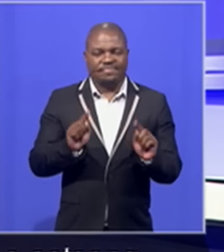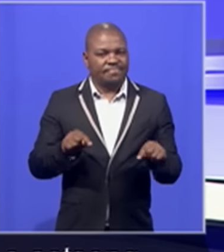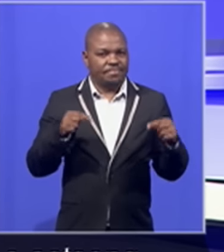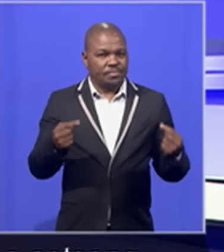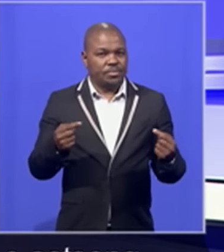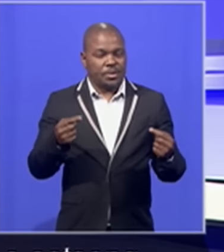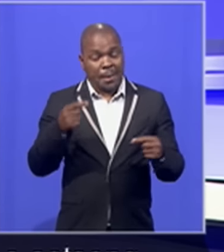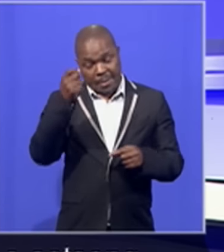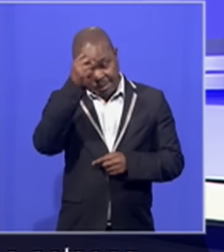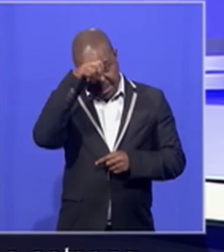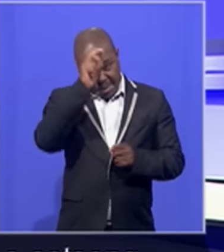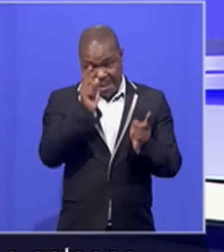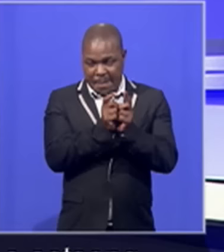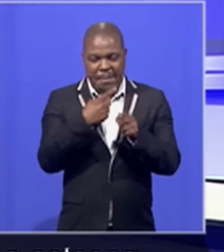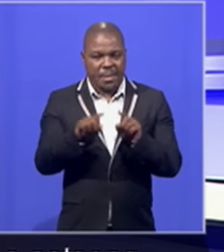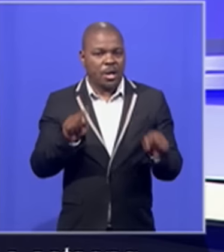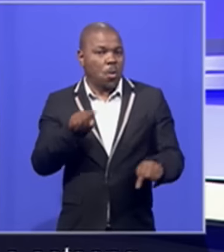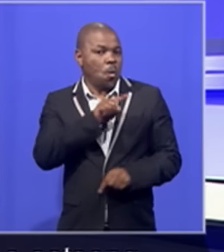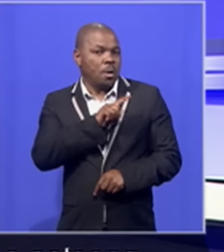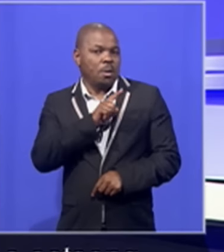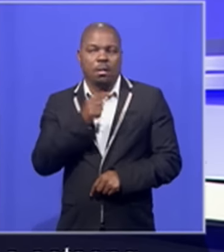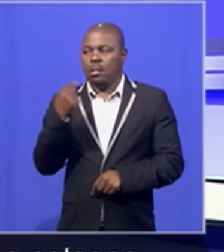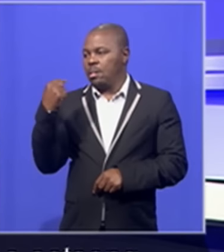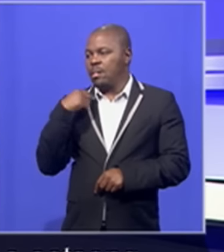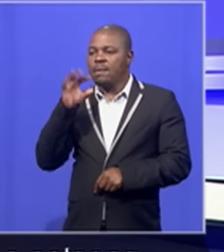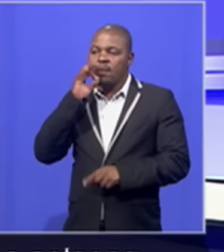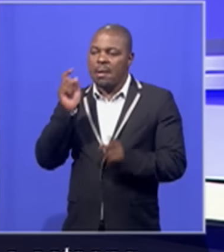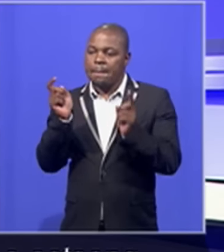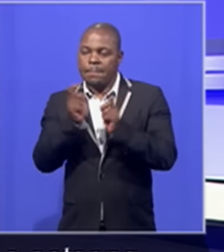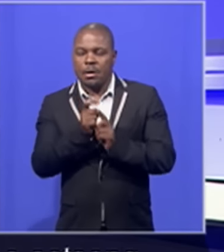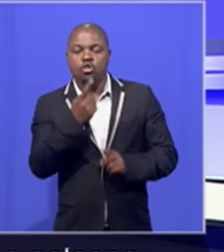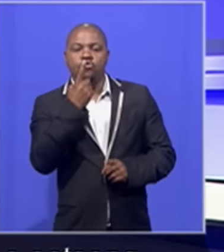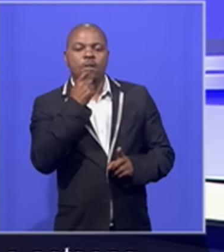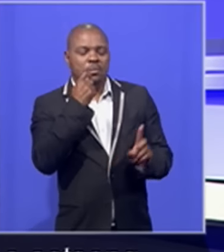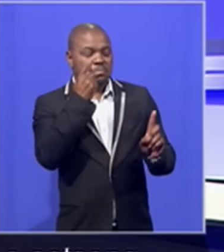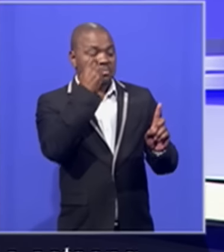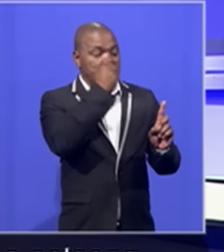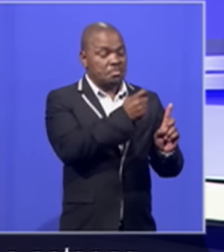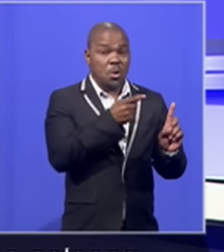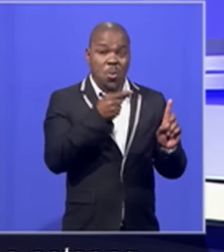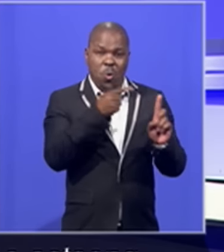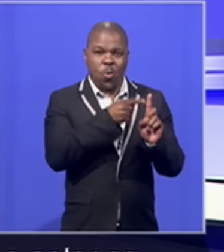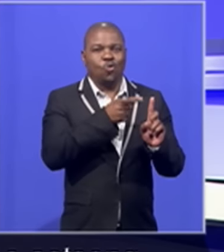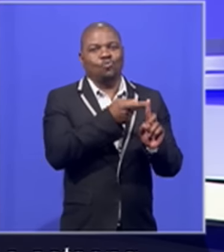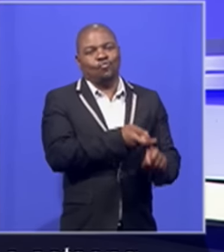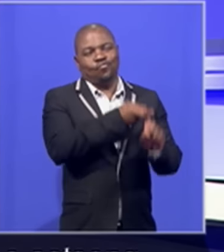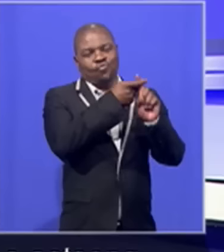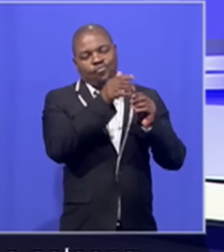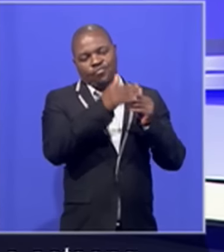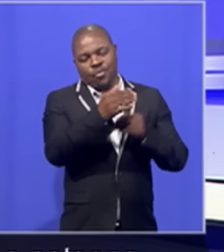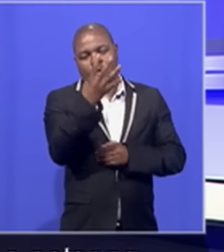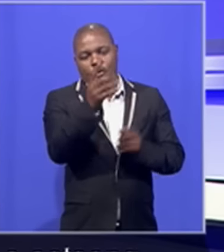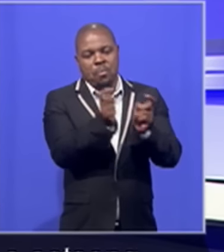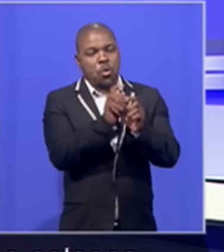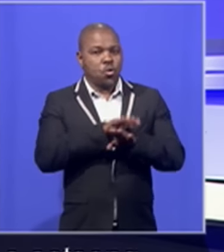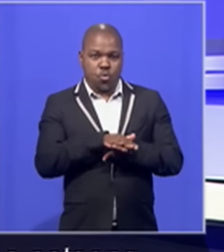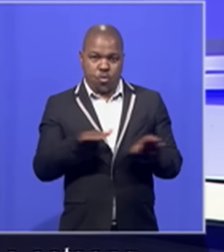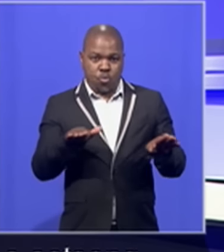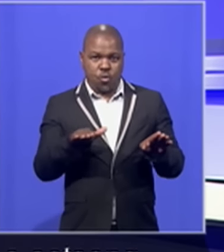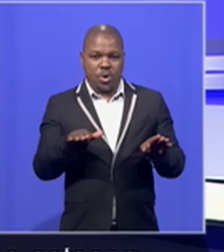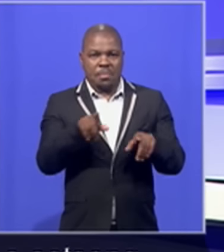ya di-Springbok morago ga go newa karata e khibidu kgatlhanong le France. Dikgang o sekegilwe metshameko e le mene e